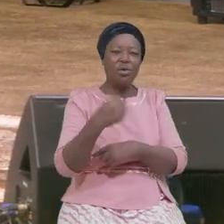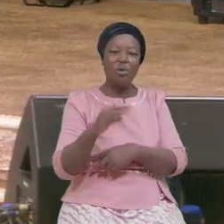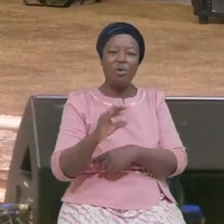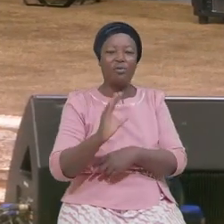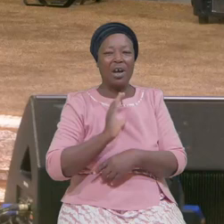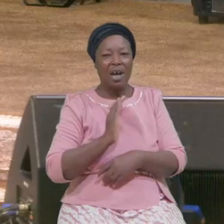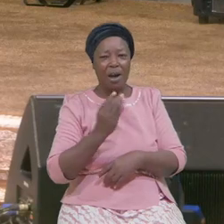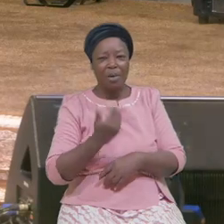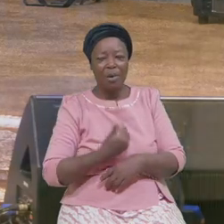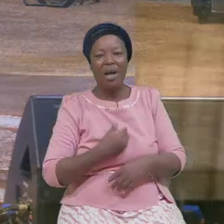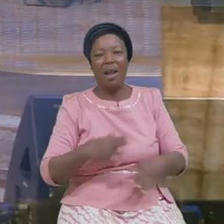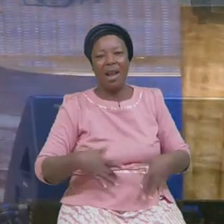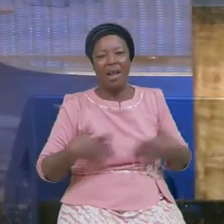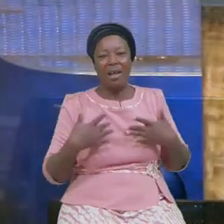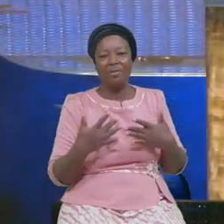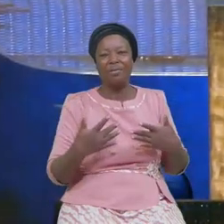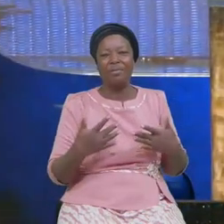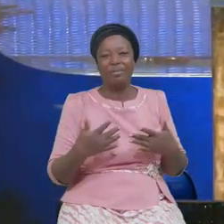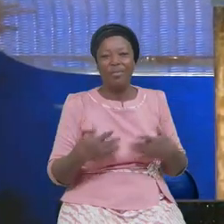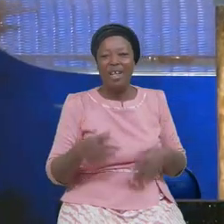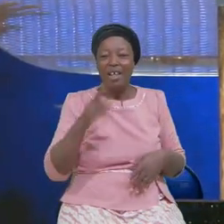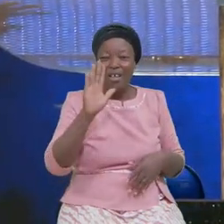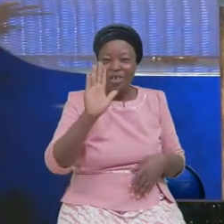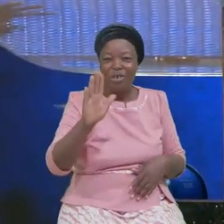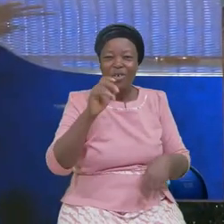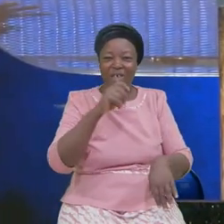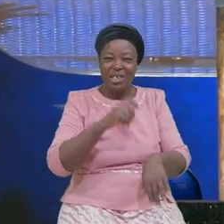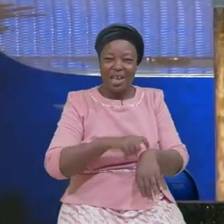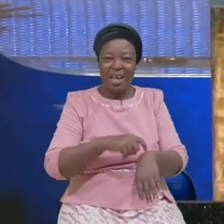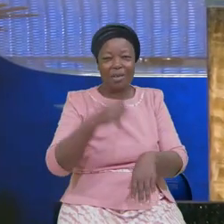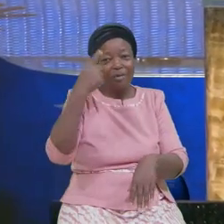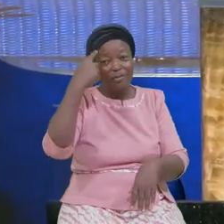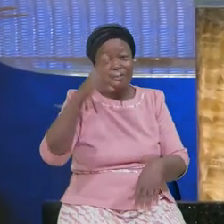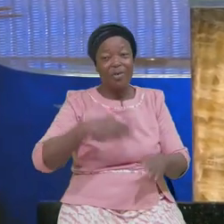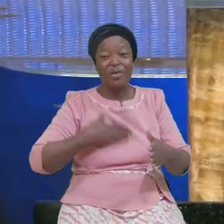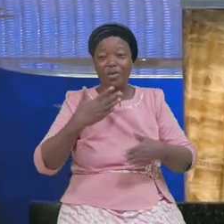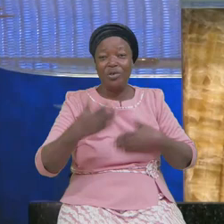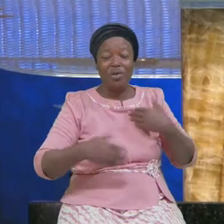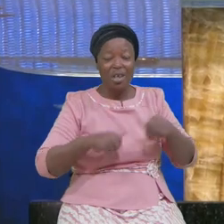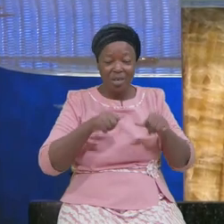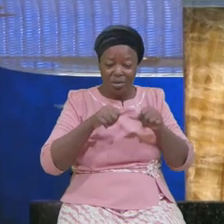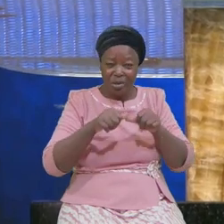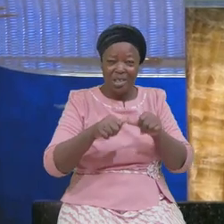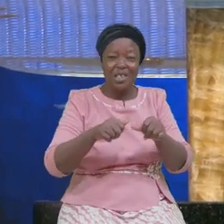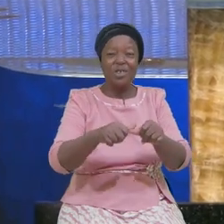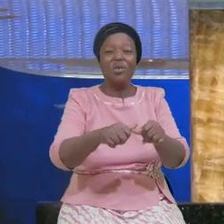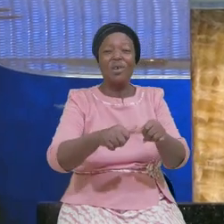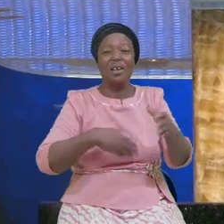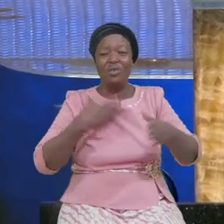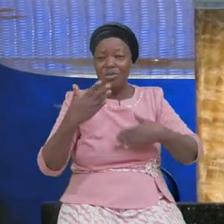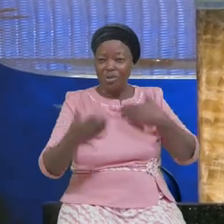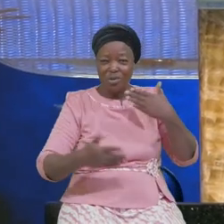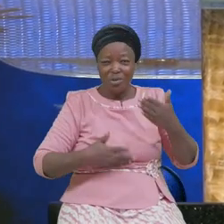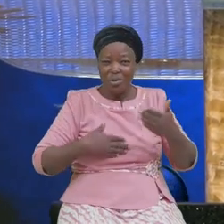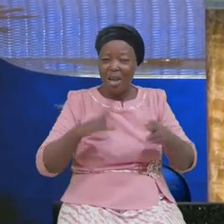of our life. Your time for joy, constant joy, happiness,